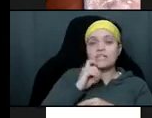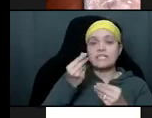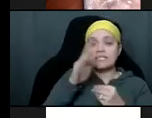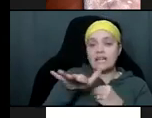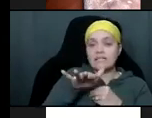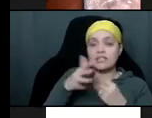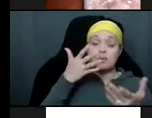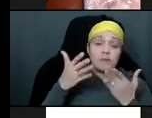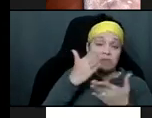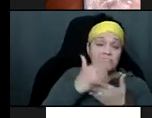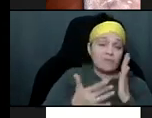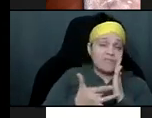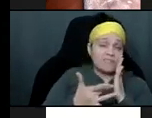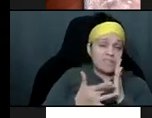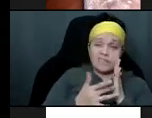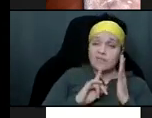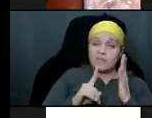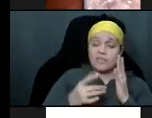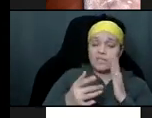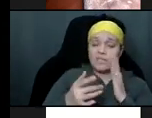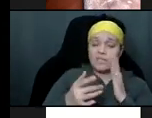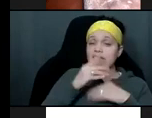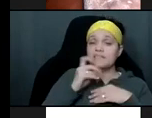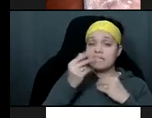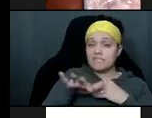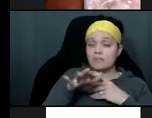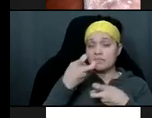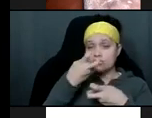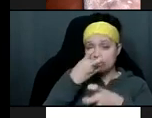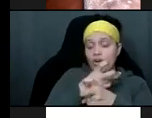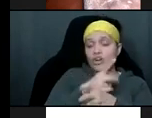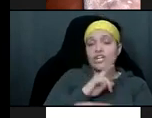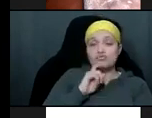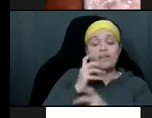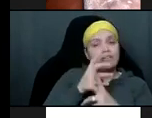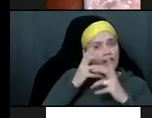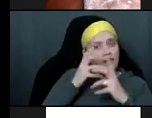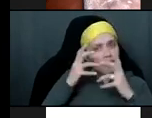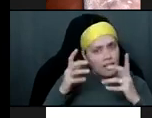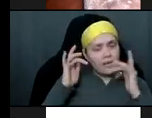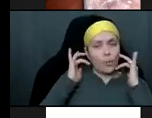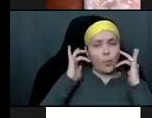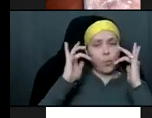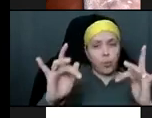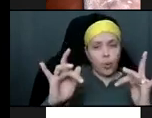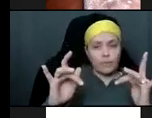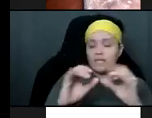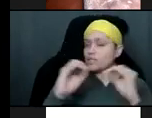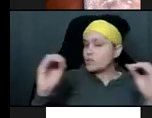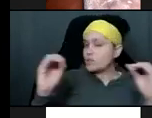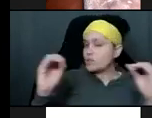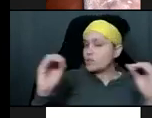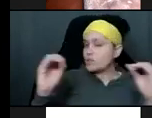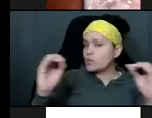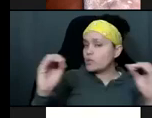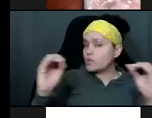are not technically quite deserts, but are still rugged and dry. There's a lot of empty space. There's no big cities. There are no